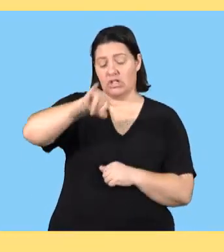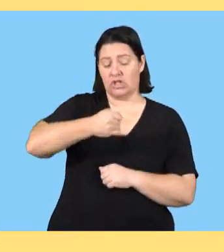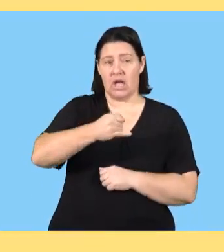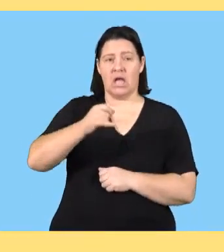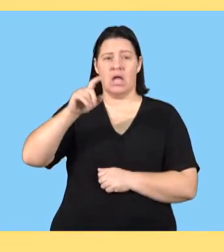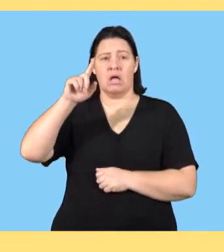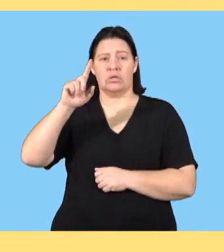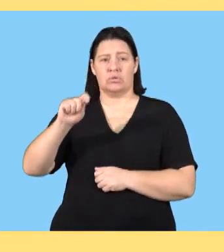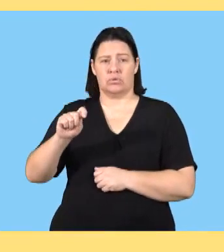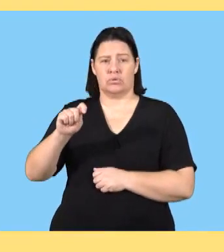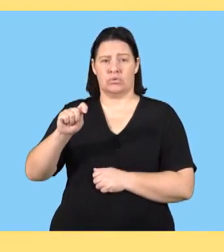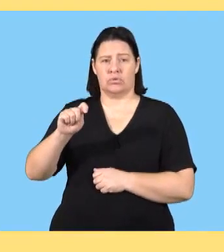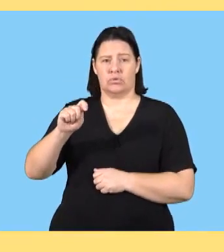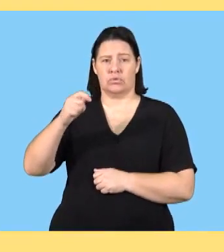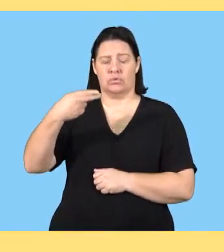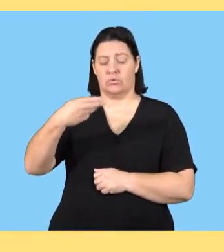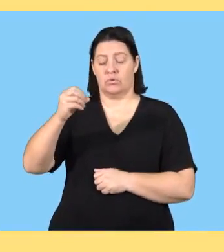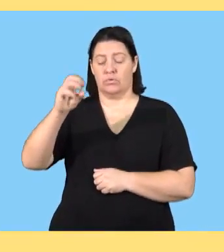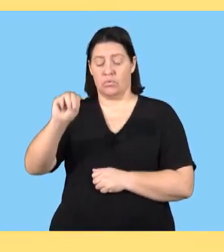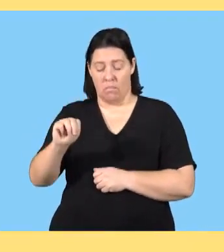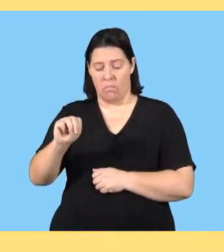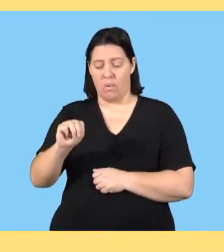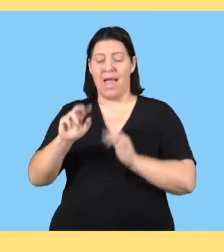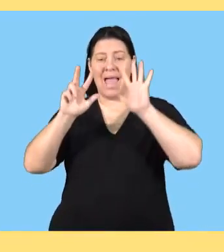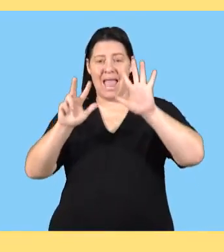is a debtor, with 8% interest.